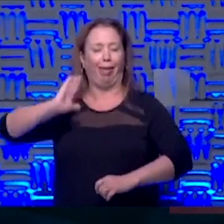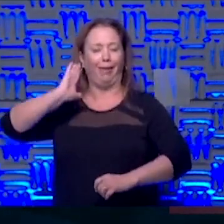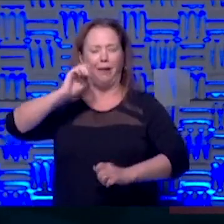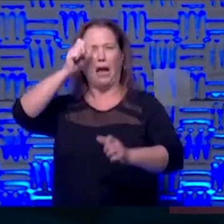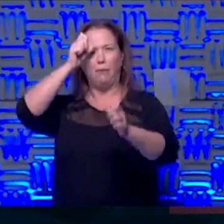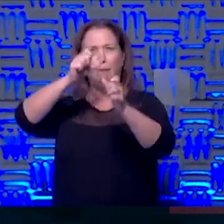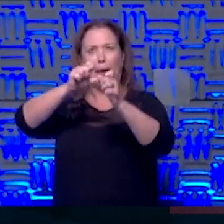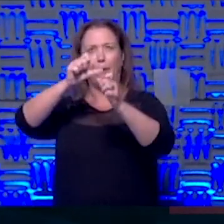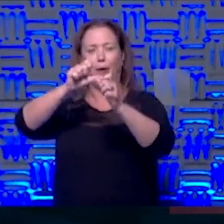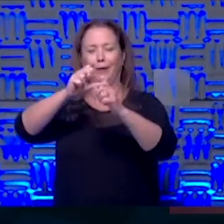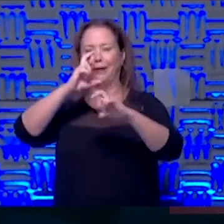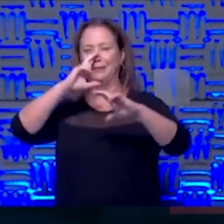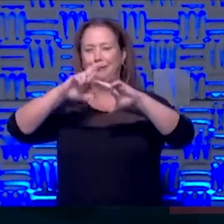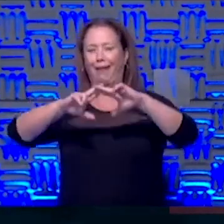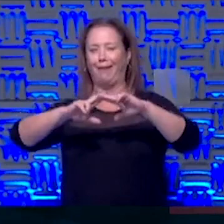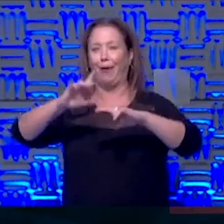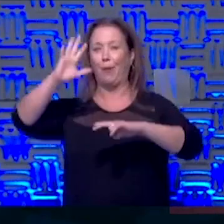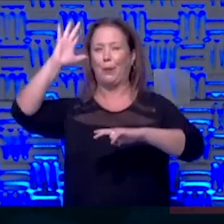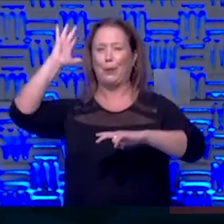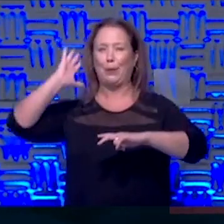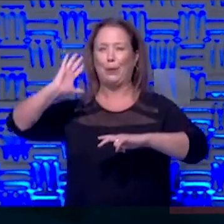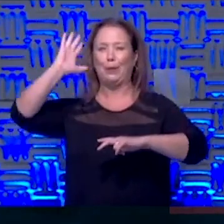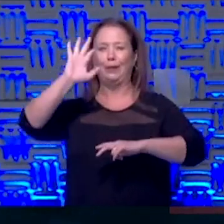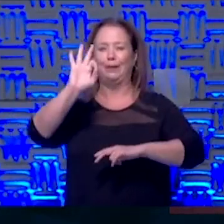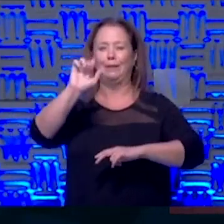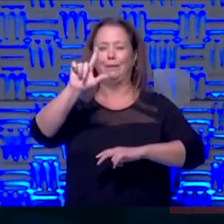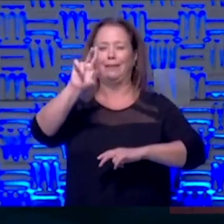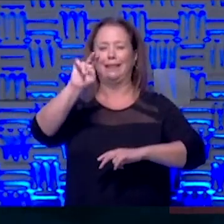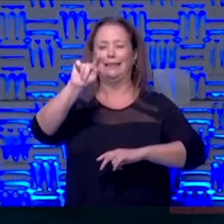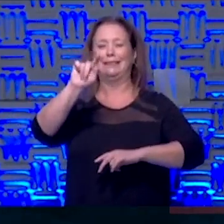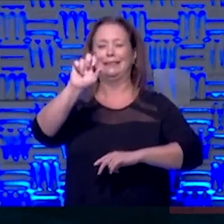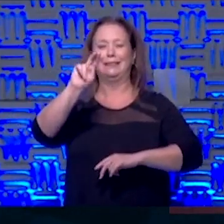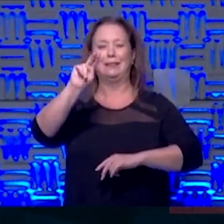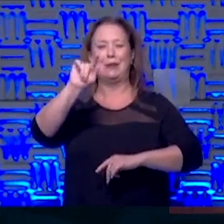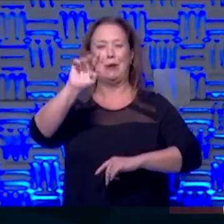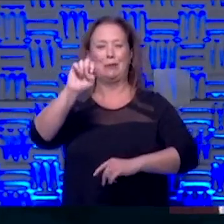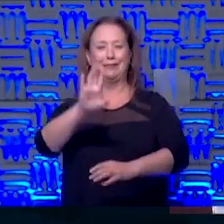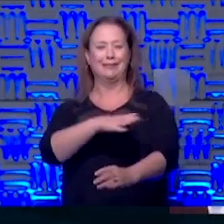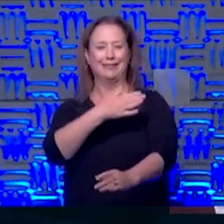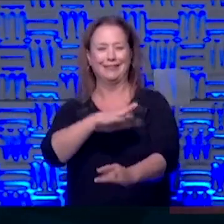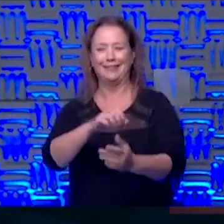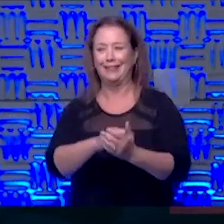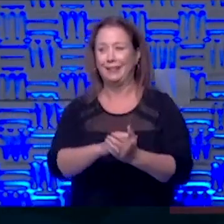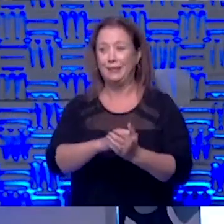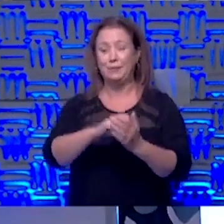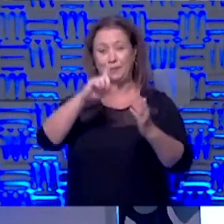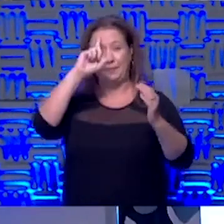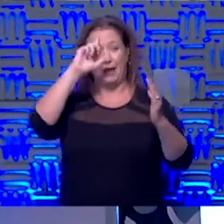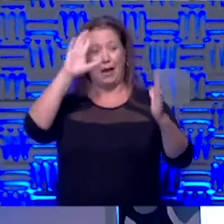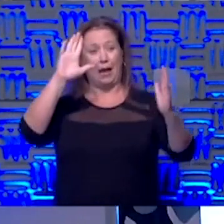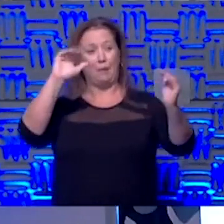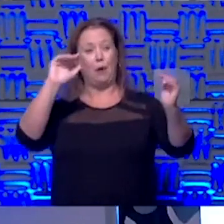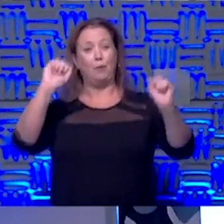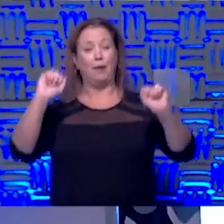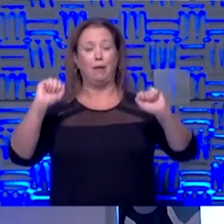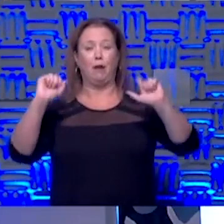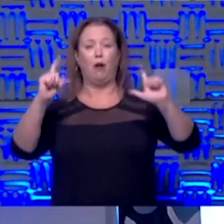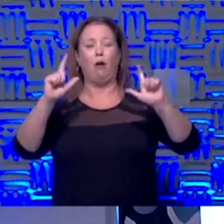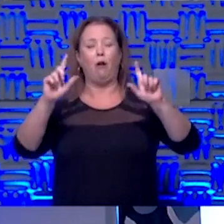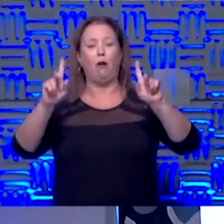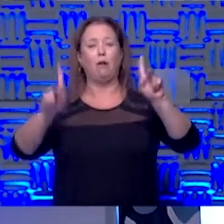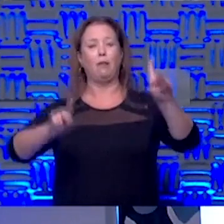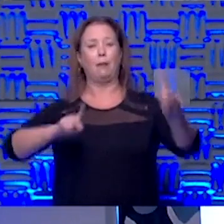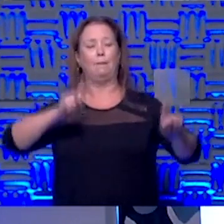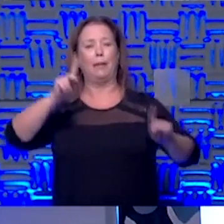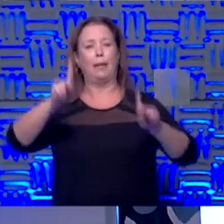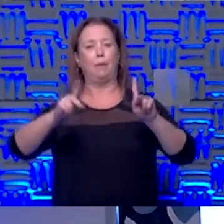remember it. It was a lot of fun. Flintstones, meet the Flintstones. And I'm hoping that all of the, people,